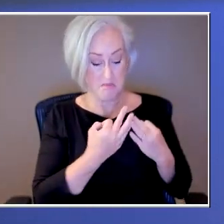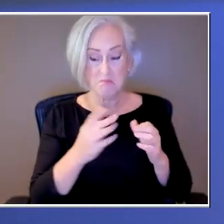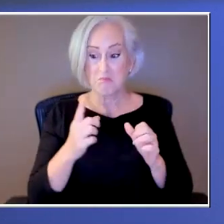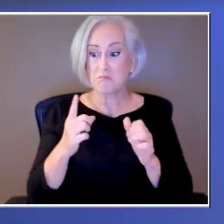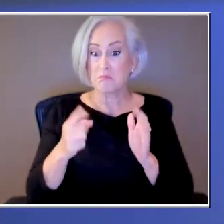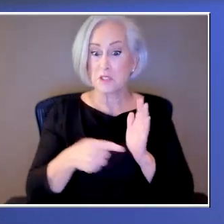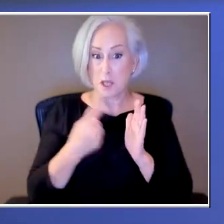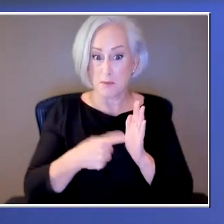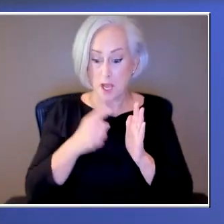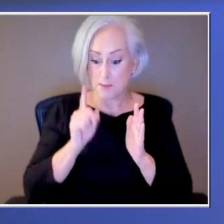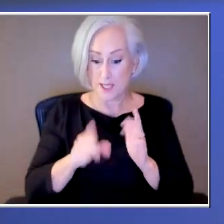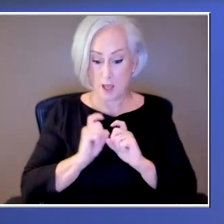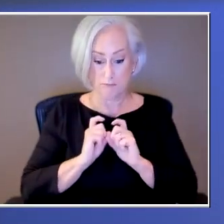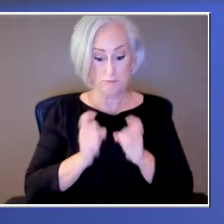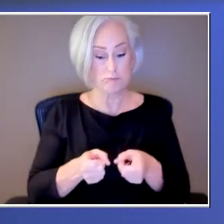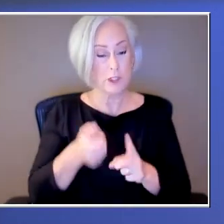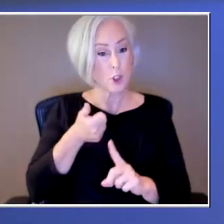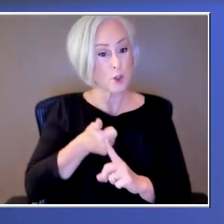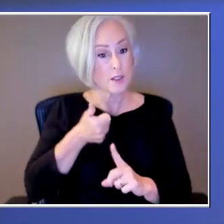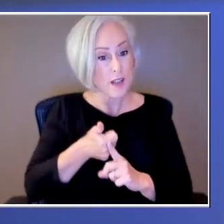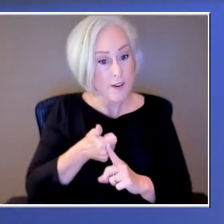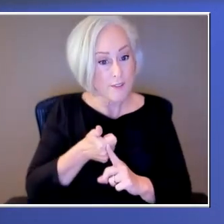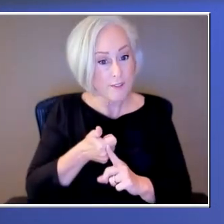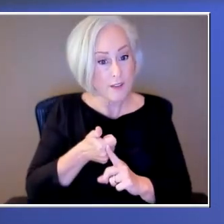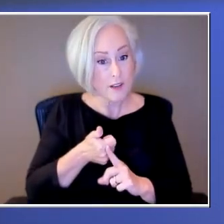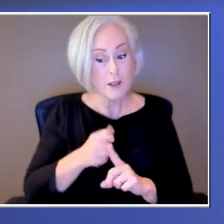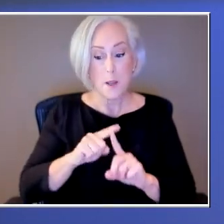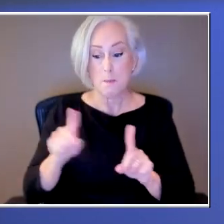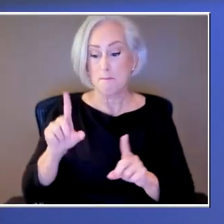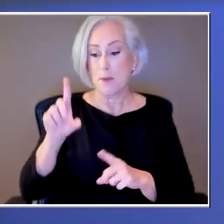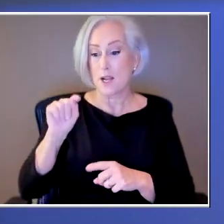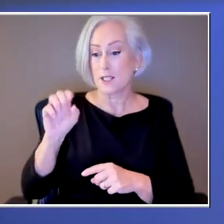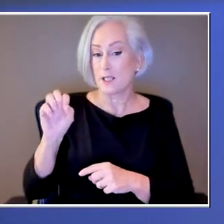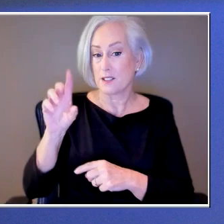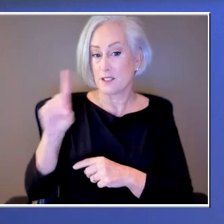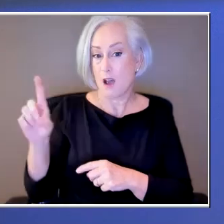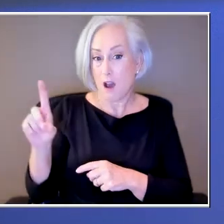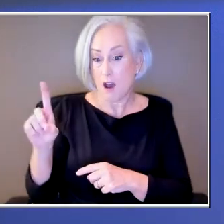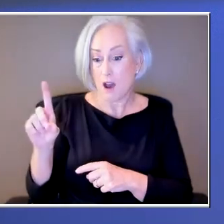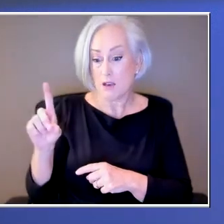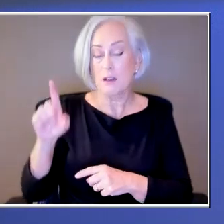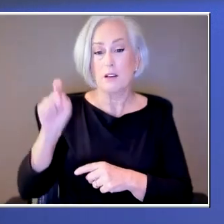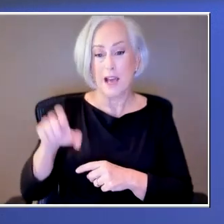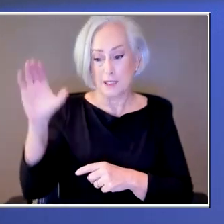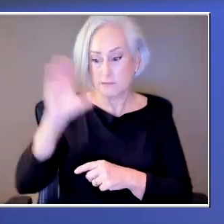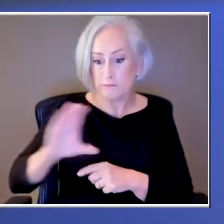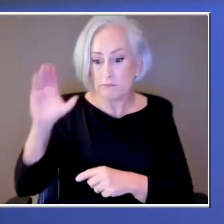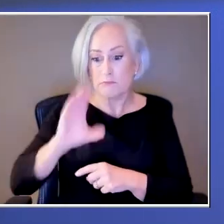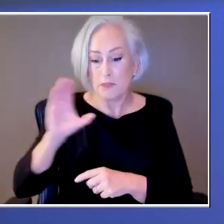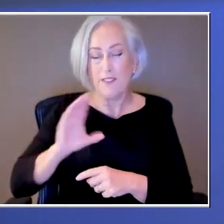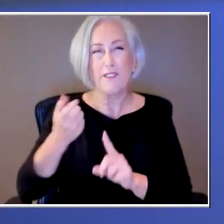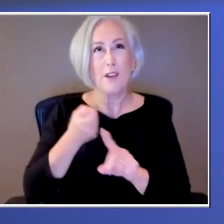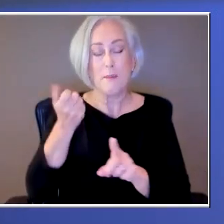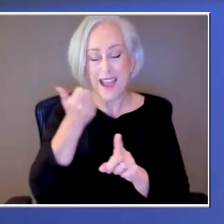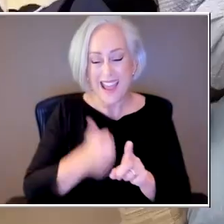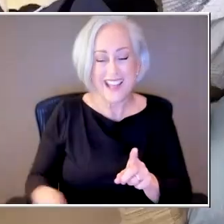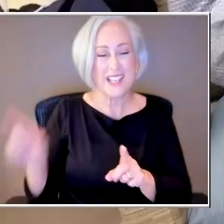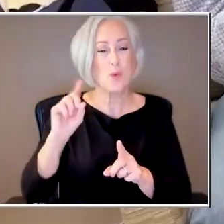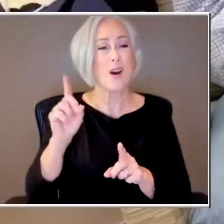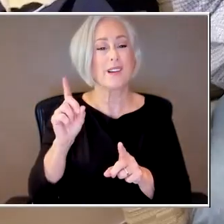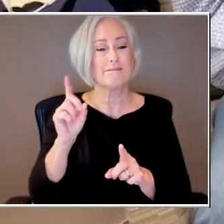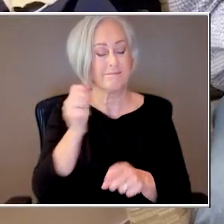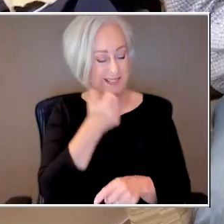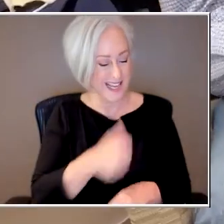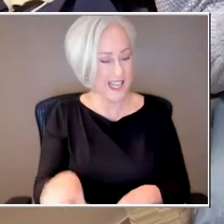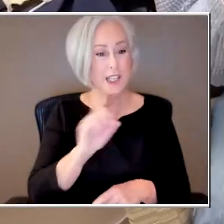some people end up searching, like Todd Dunlop did, for a donation from anyone, anywhere. I'm